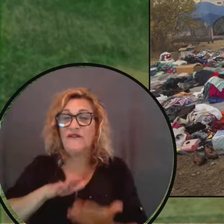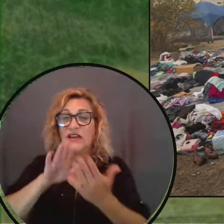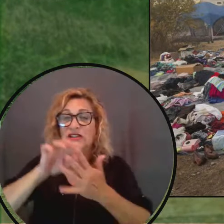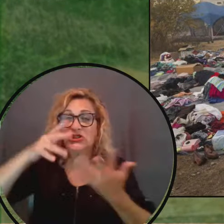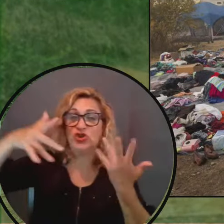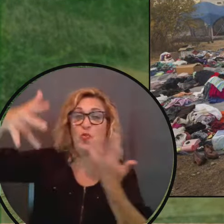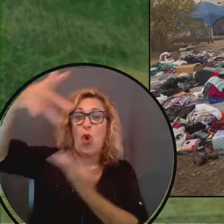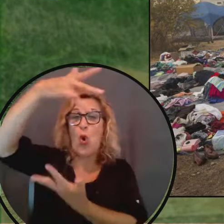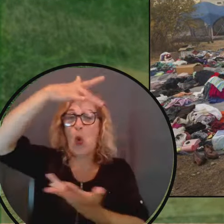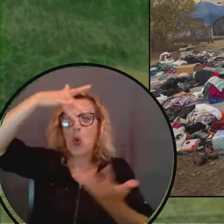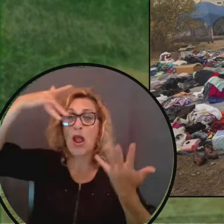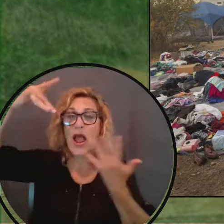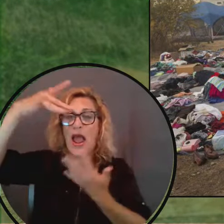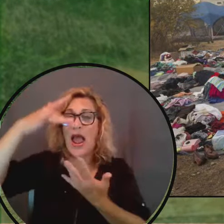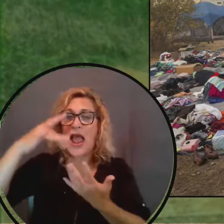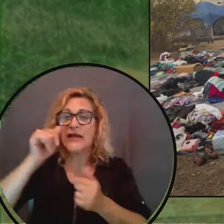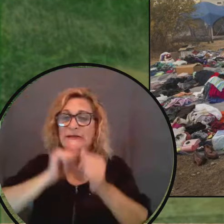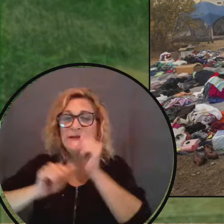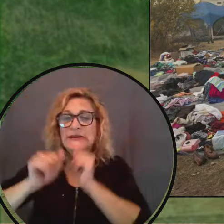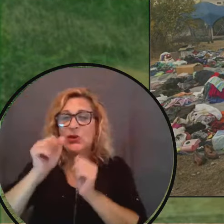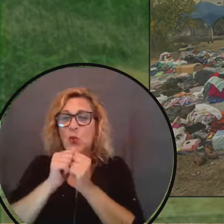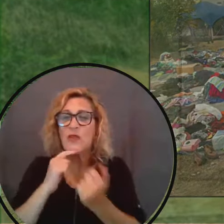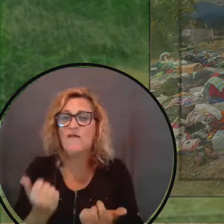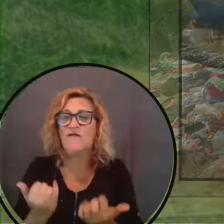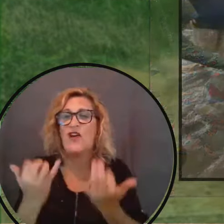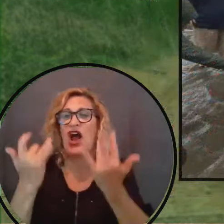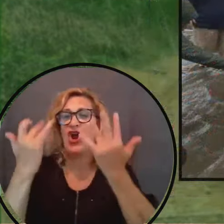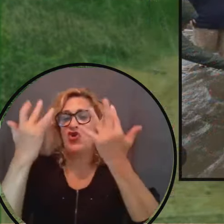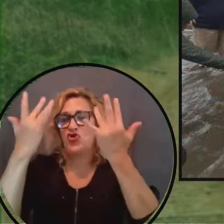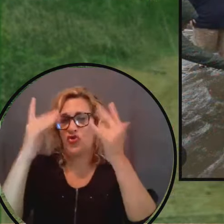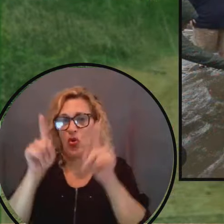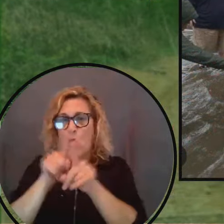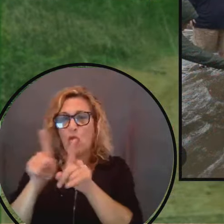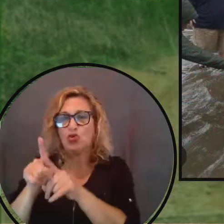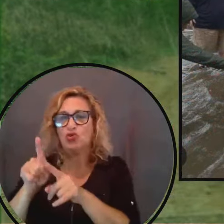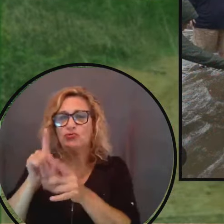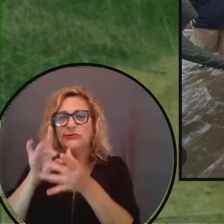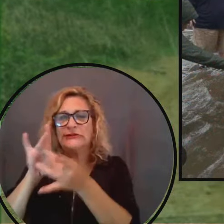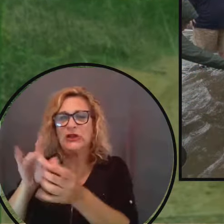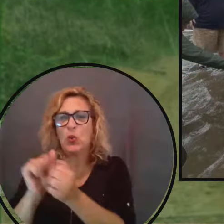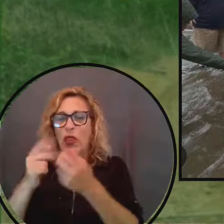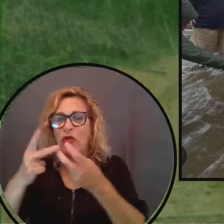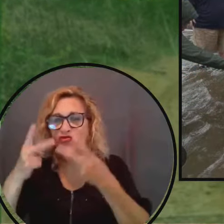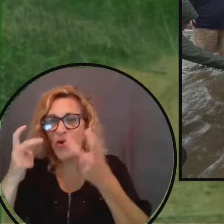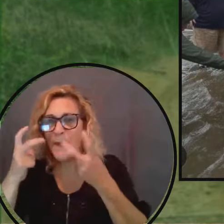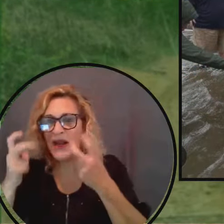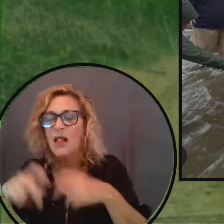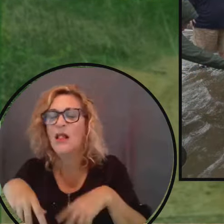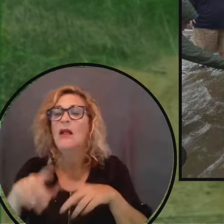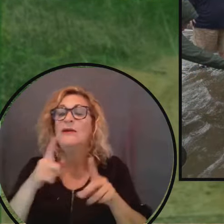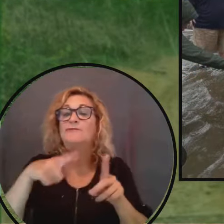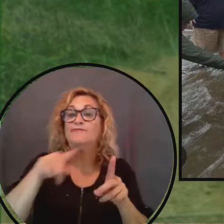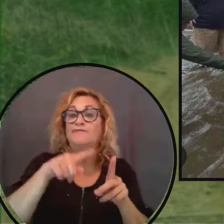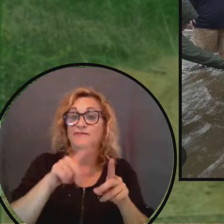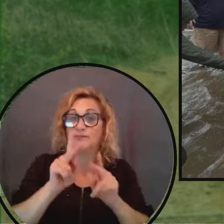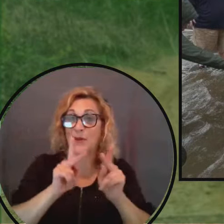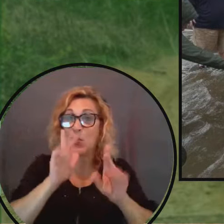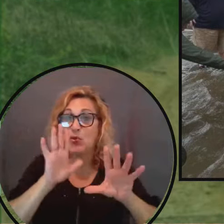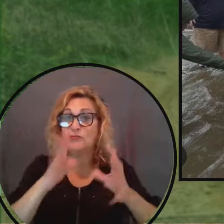with criminalization there. And then one more image of people rescuing each other during Hurricane